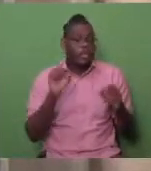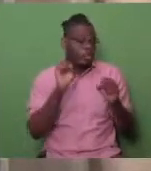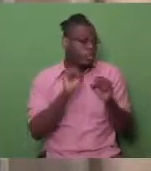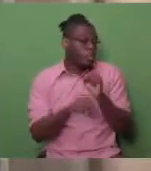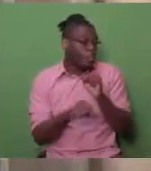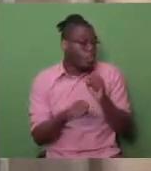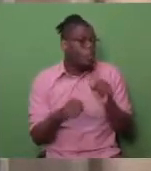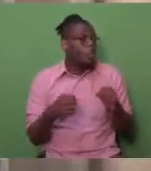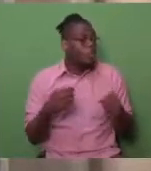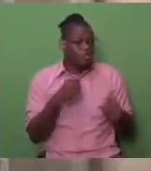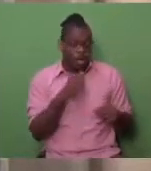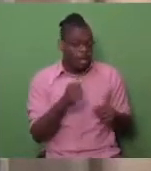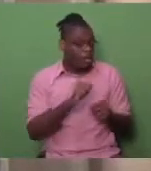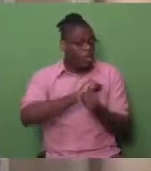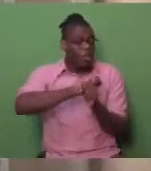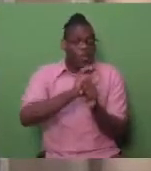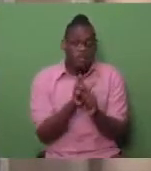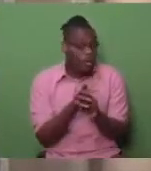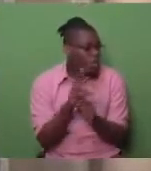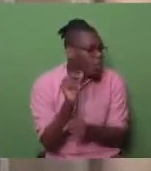government putting people out of work.